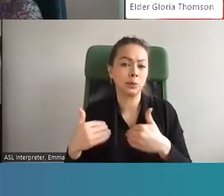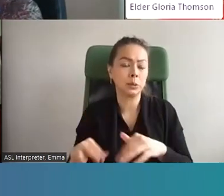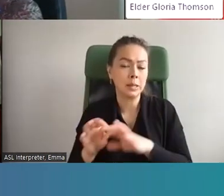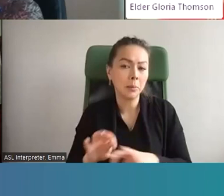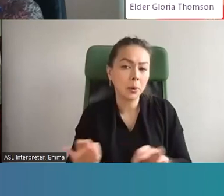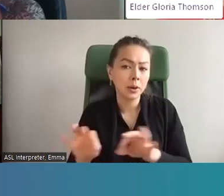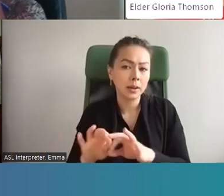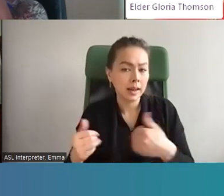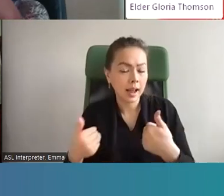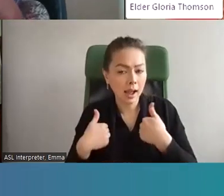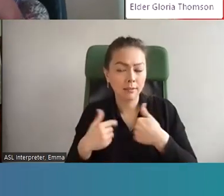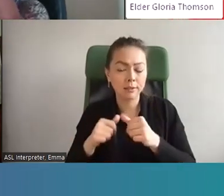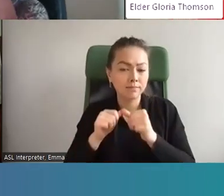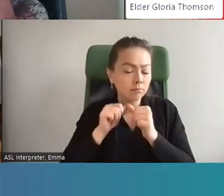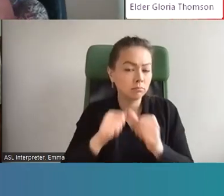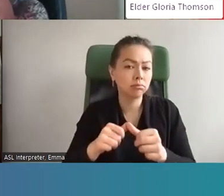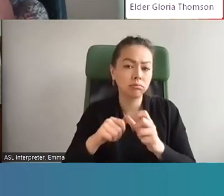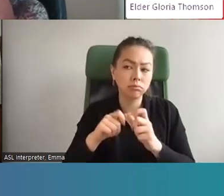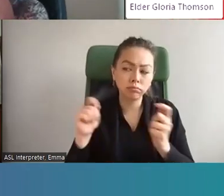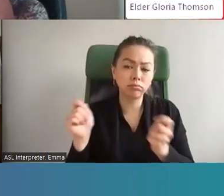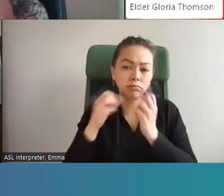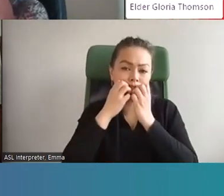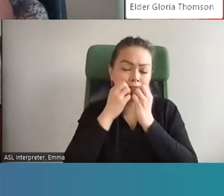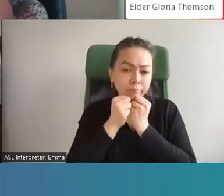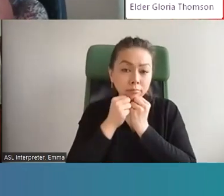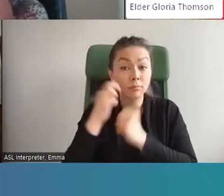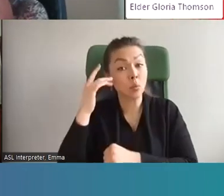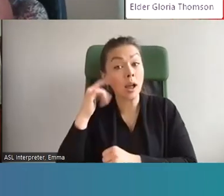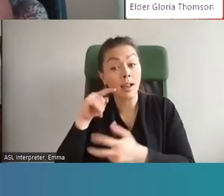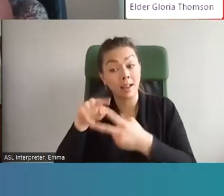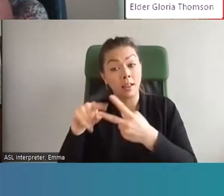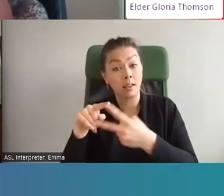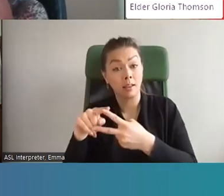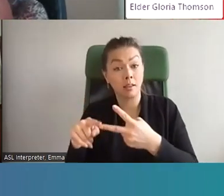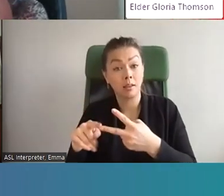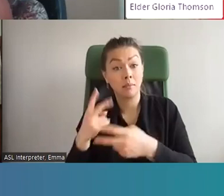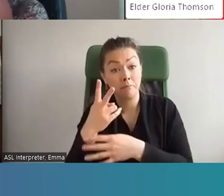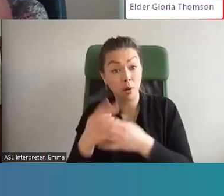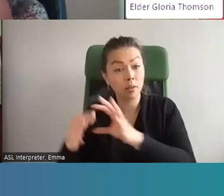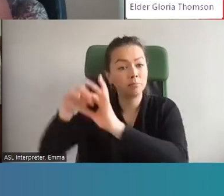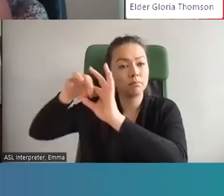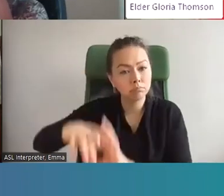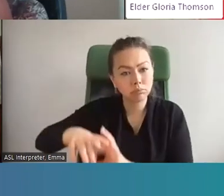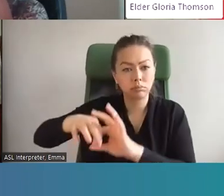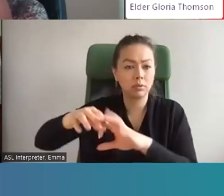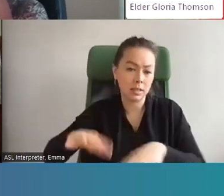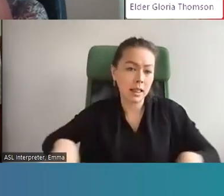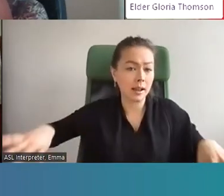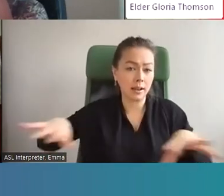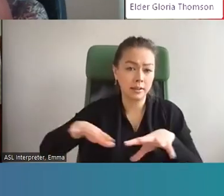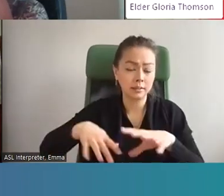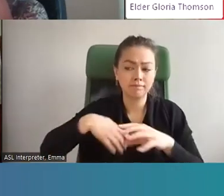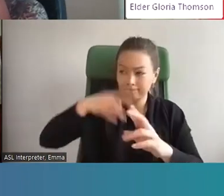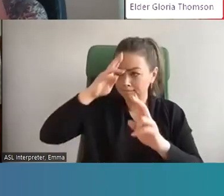celebrate. Because it is our connection to the land. It's honoring the land. It's